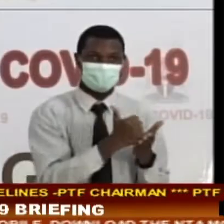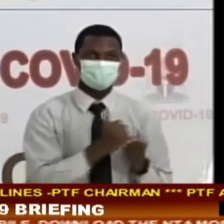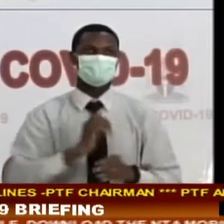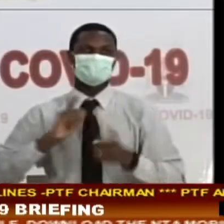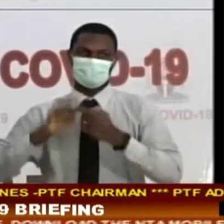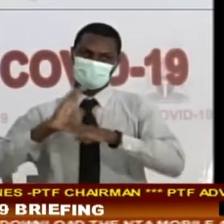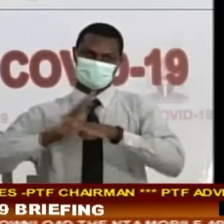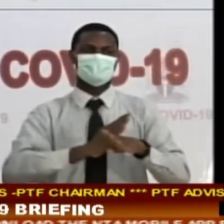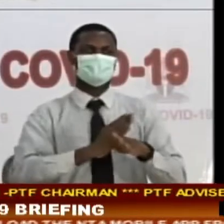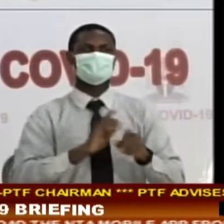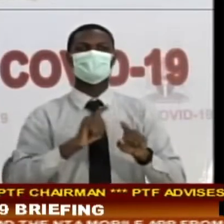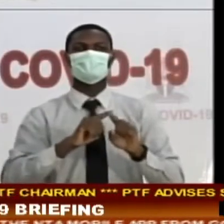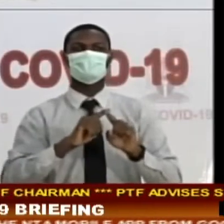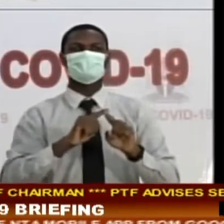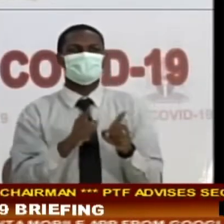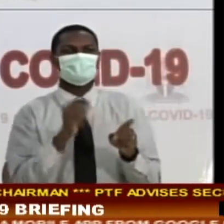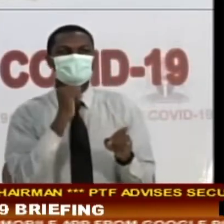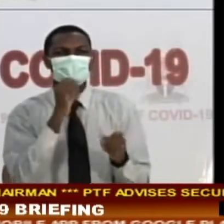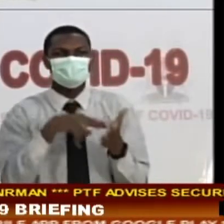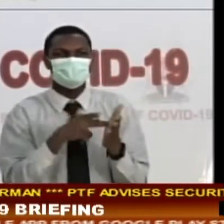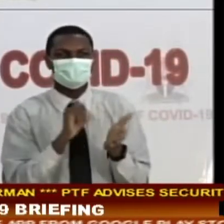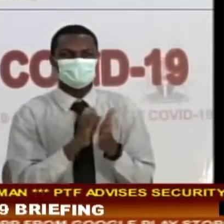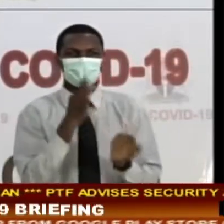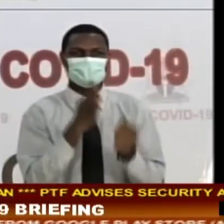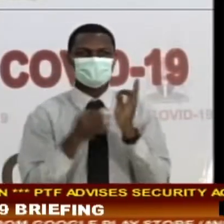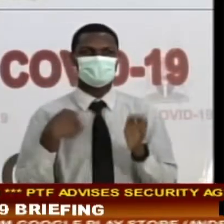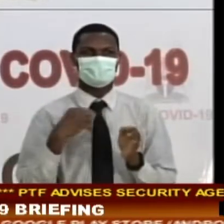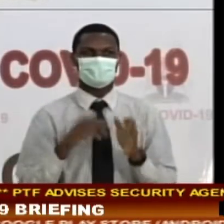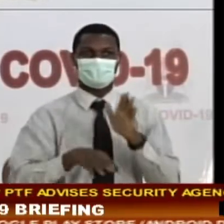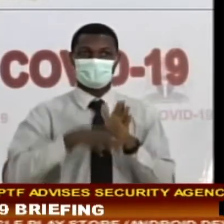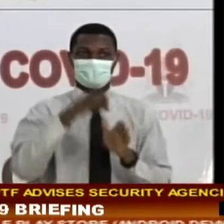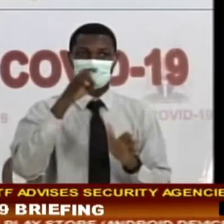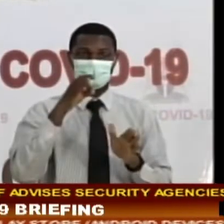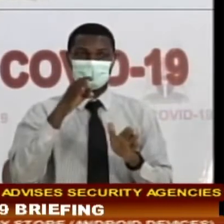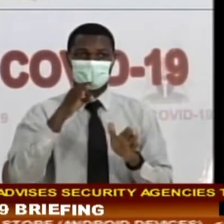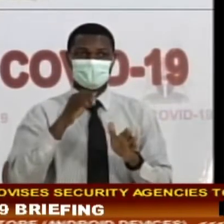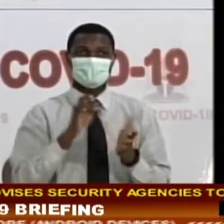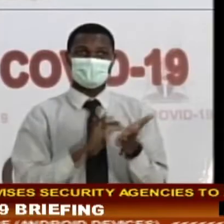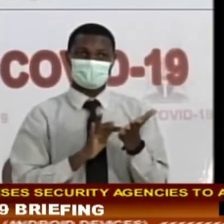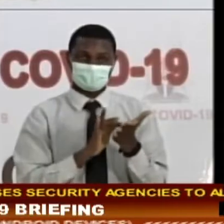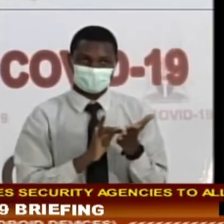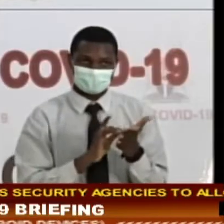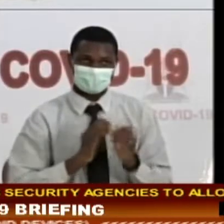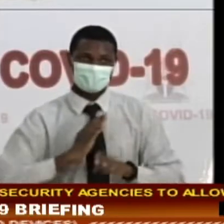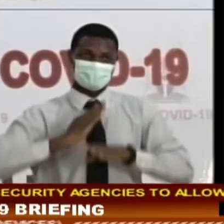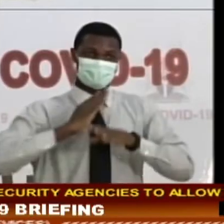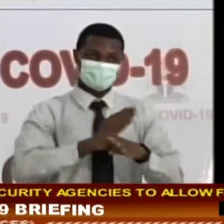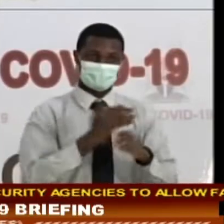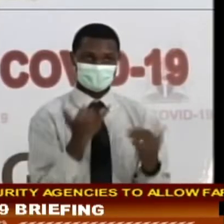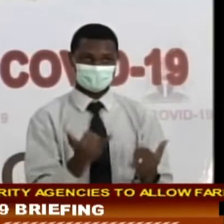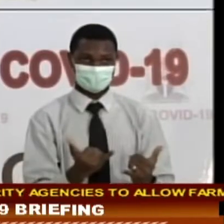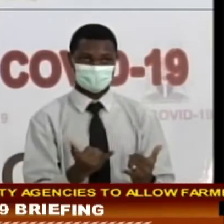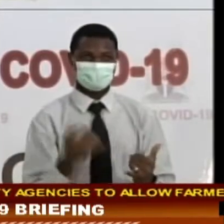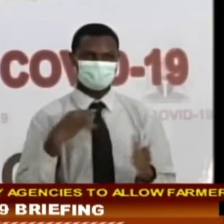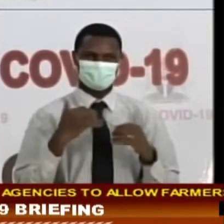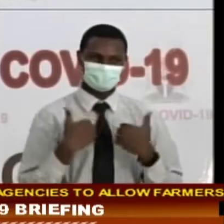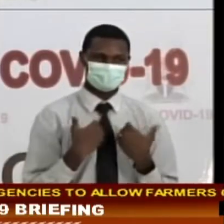inevitably that we will have access to it we have had a vaccine to human papilloma virus for the last 10